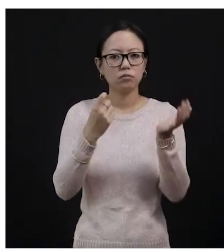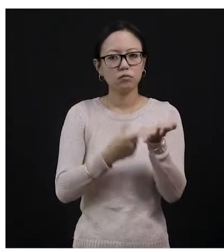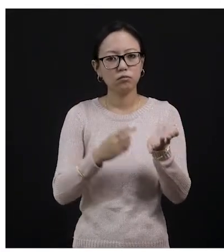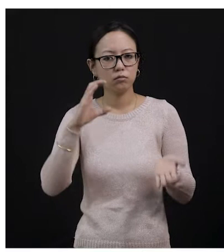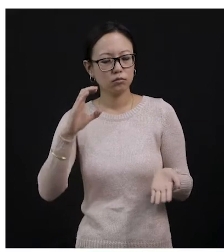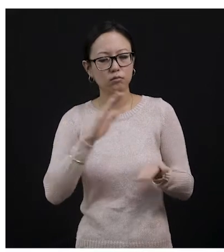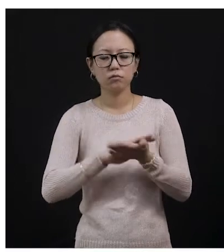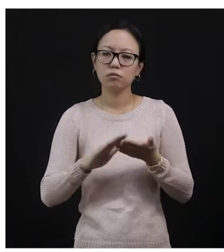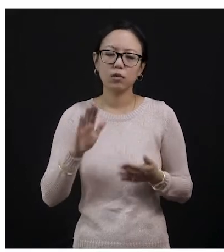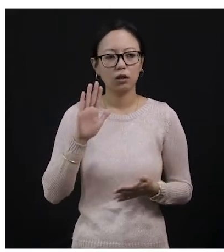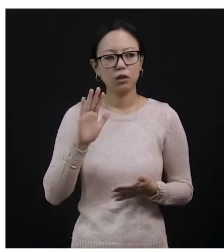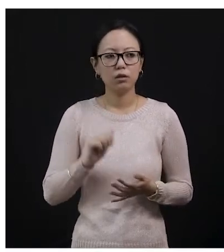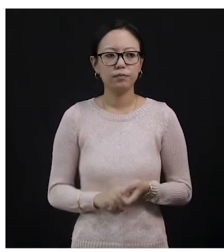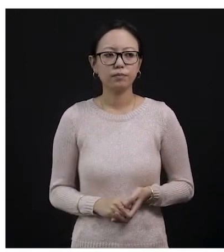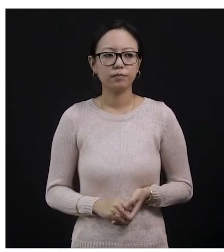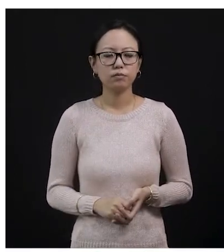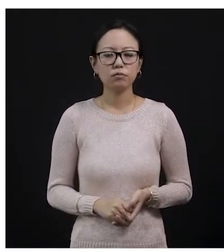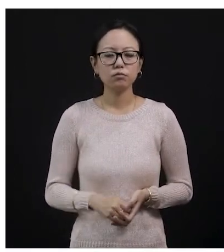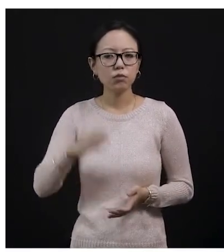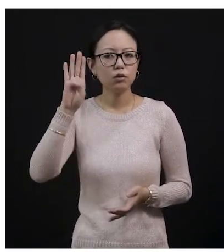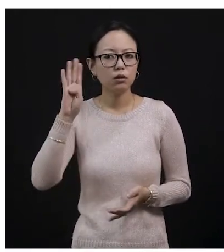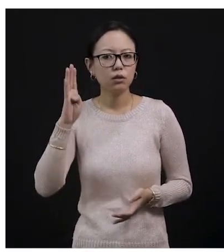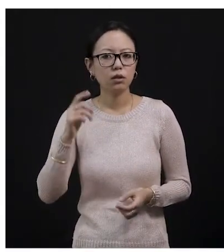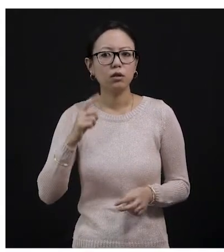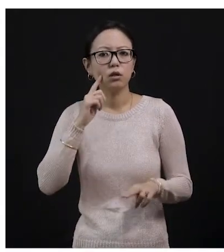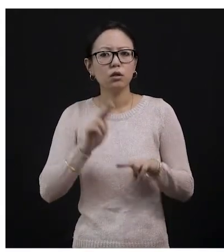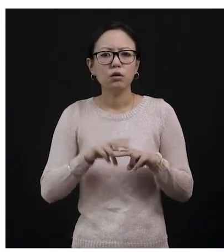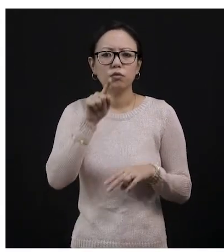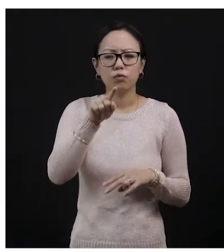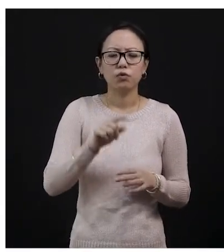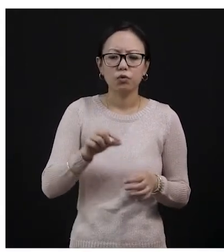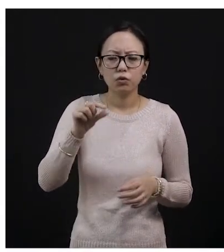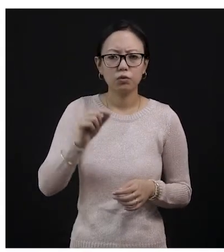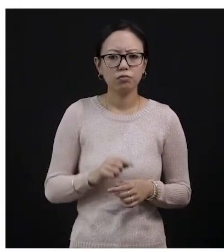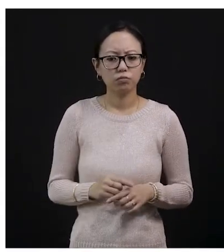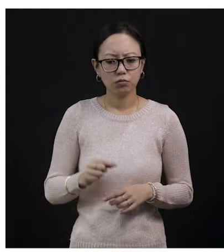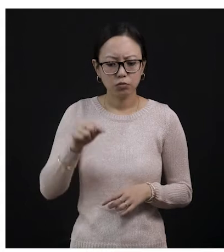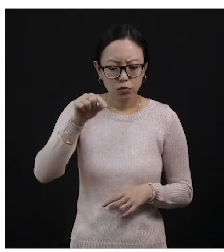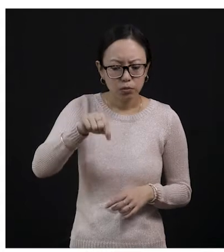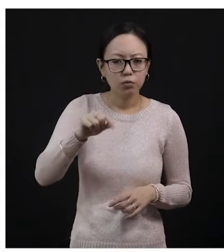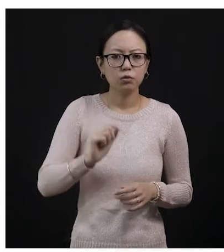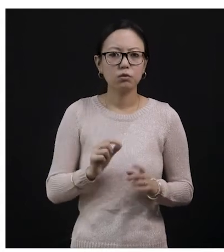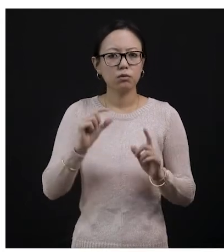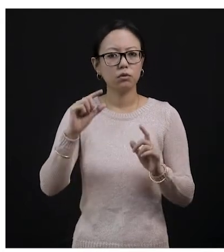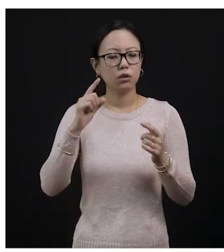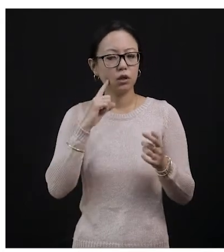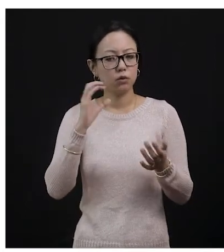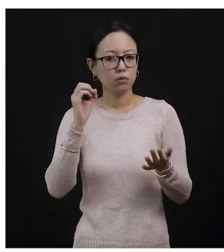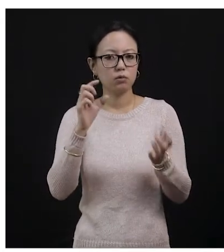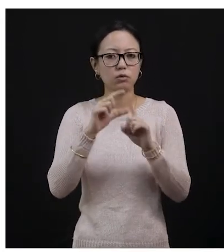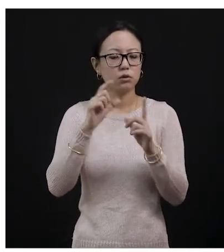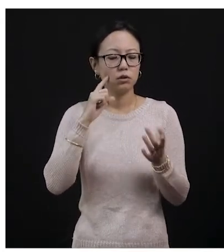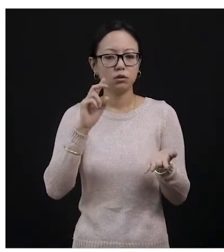Okay, leaf turning blue-black when you put iodine indicates the presence of starch. All